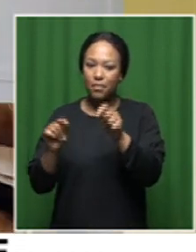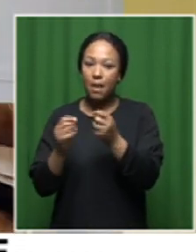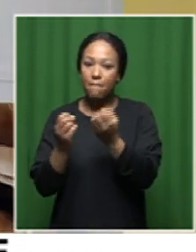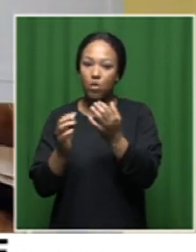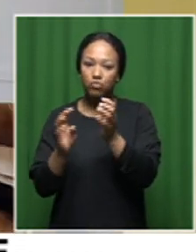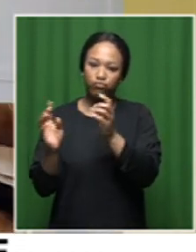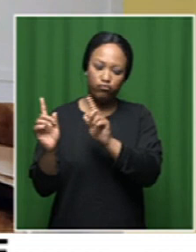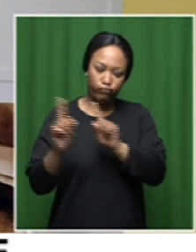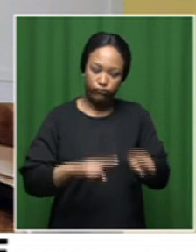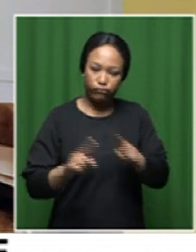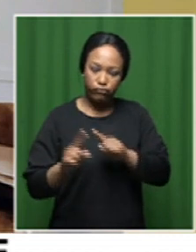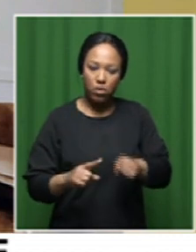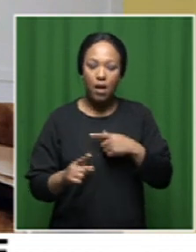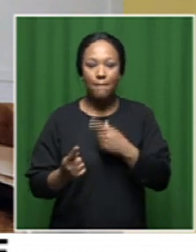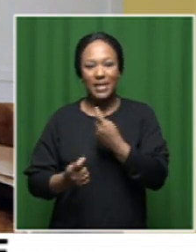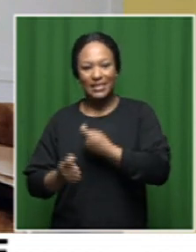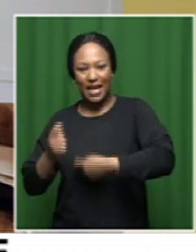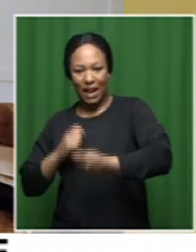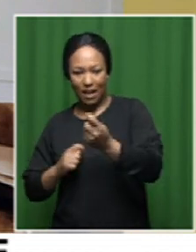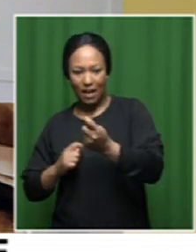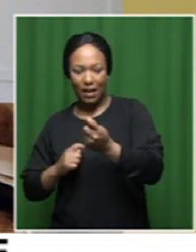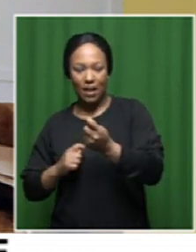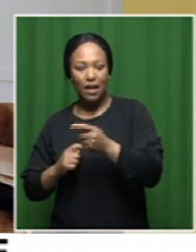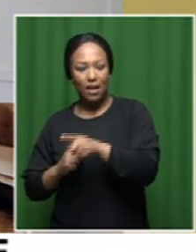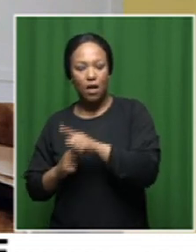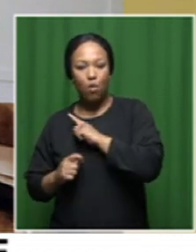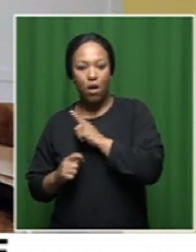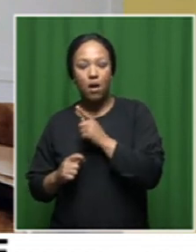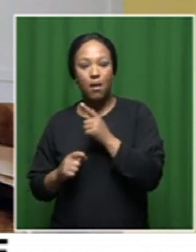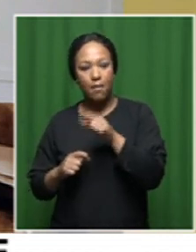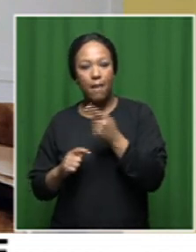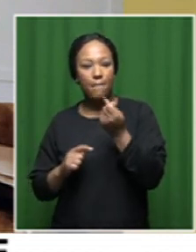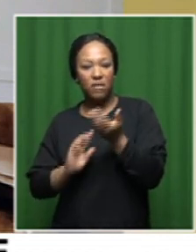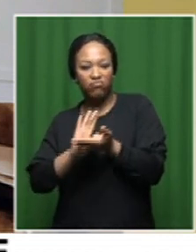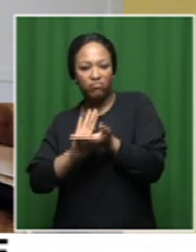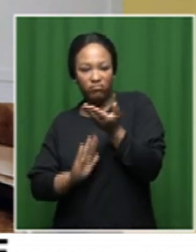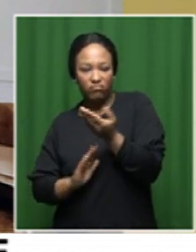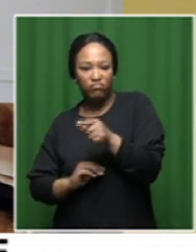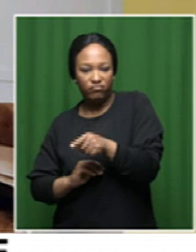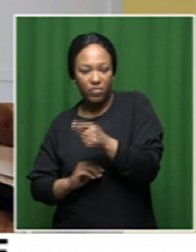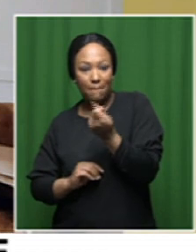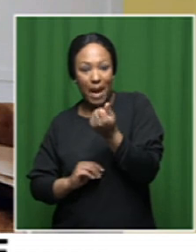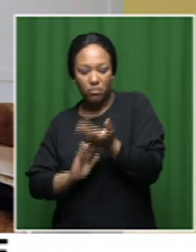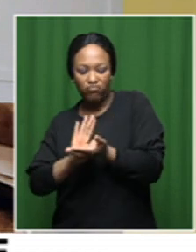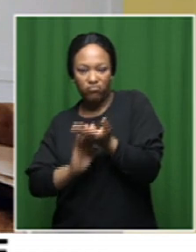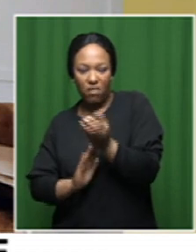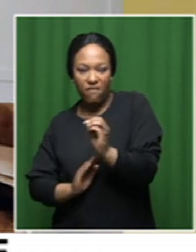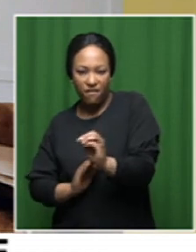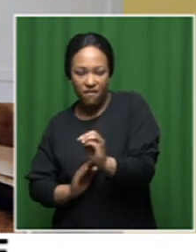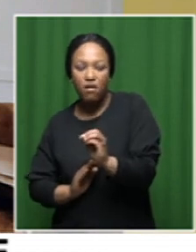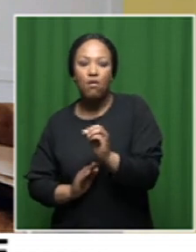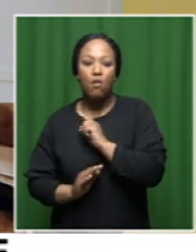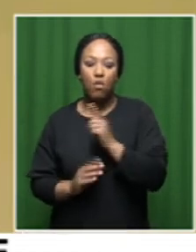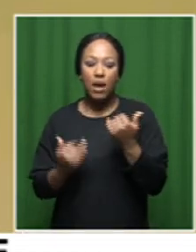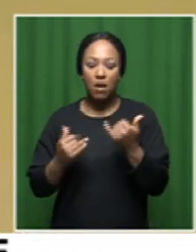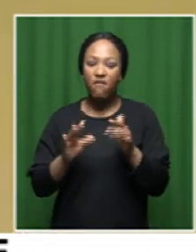very limited stock on the selling side, and sellers have been able to firstly increase their prices and secondly, wait out